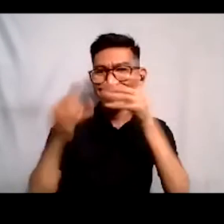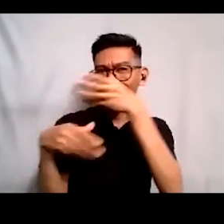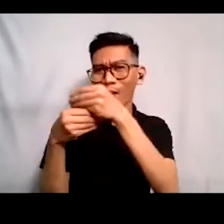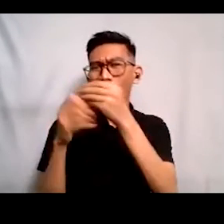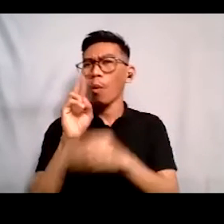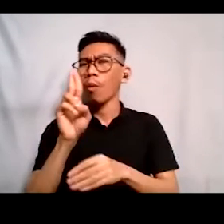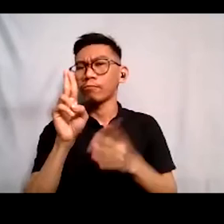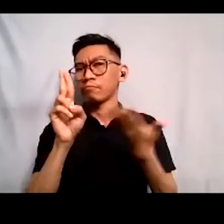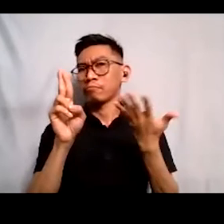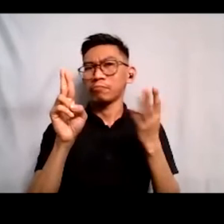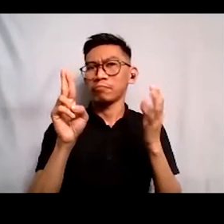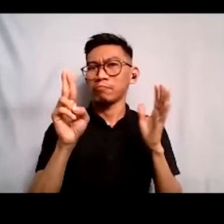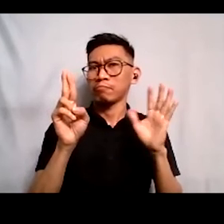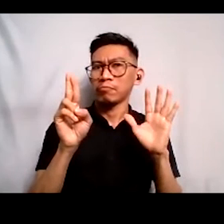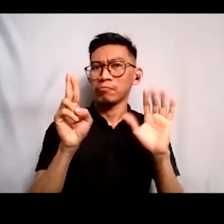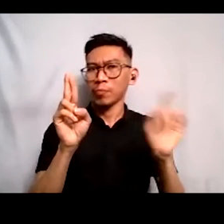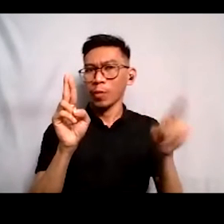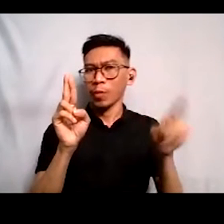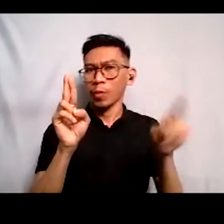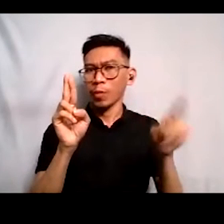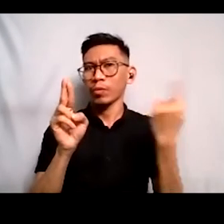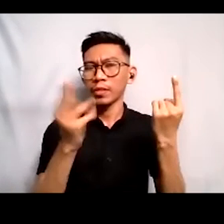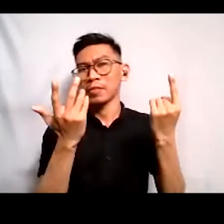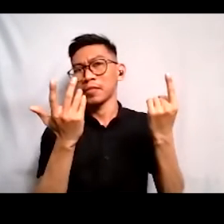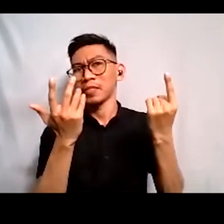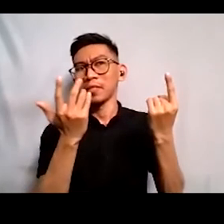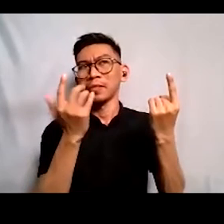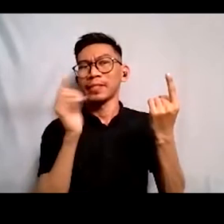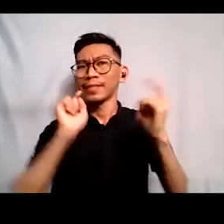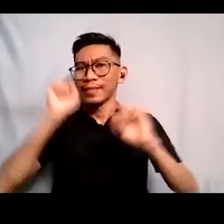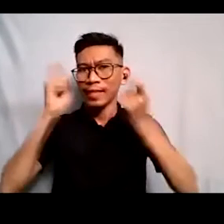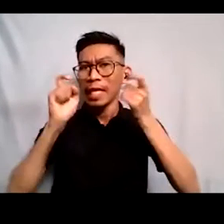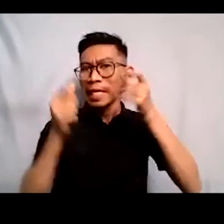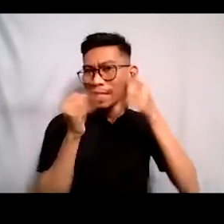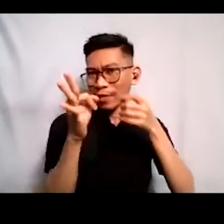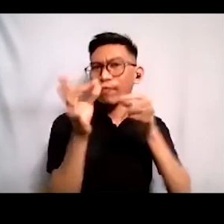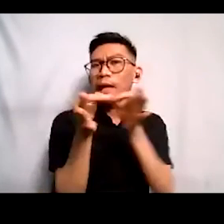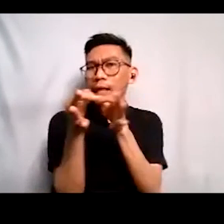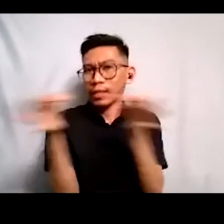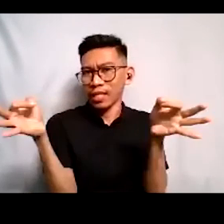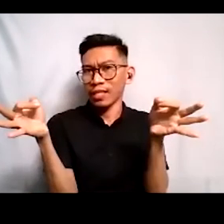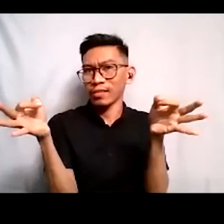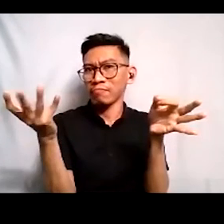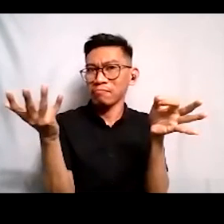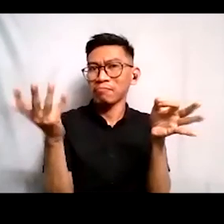Or does it only have facial expression in a sentence?